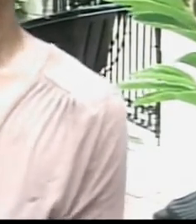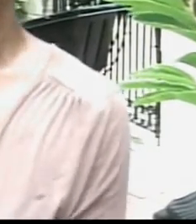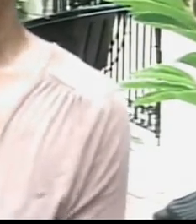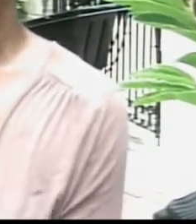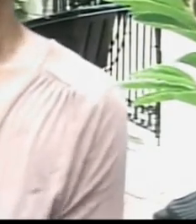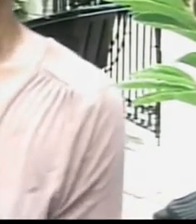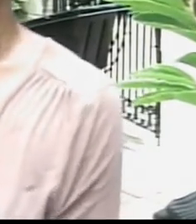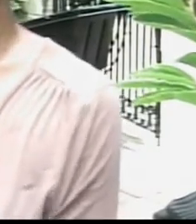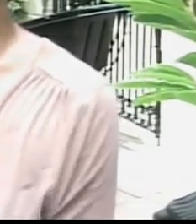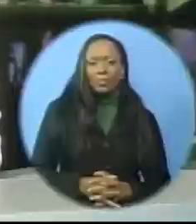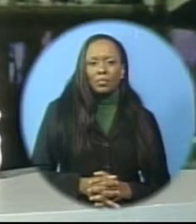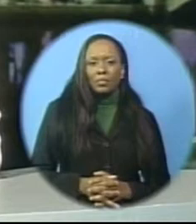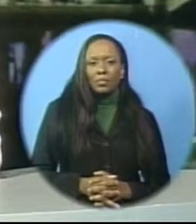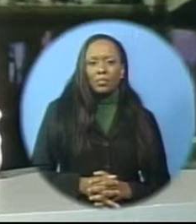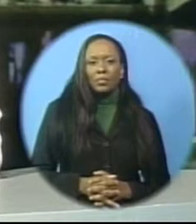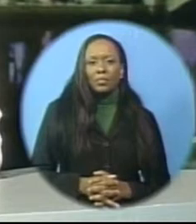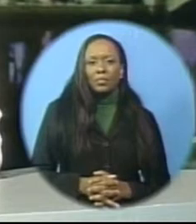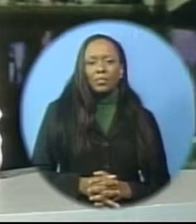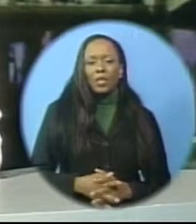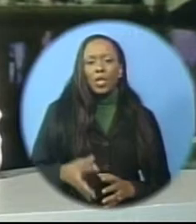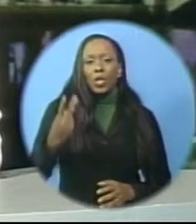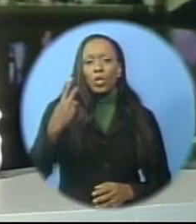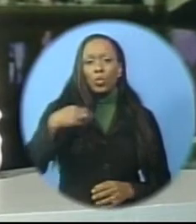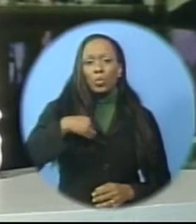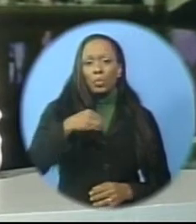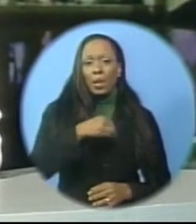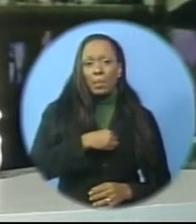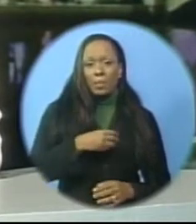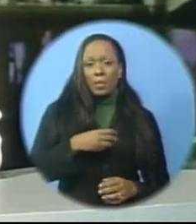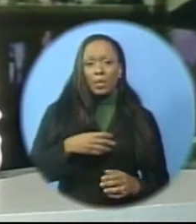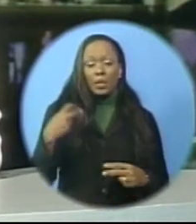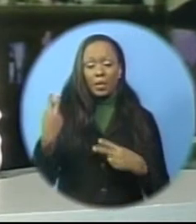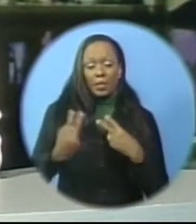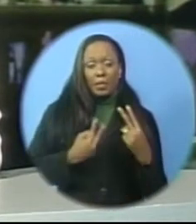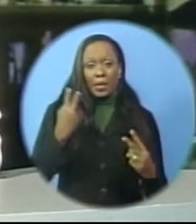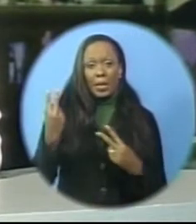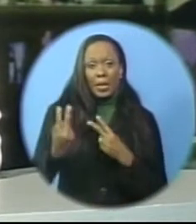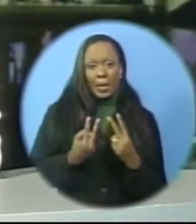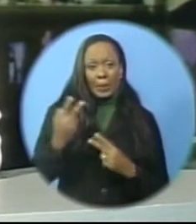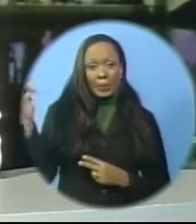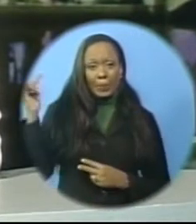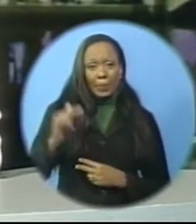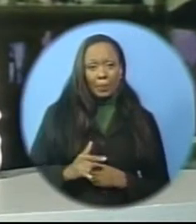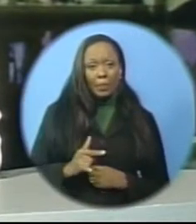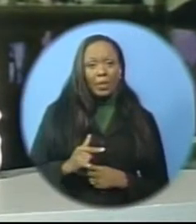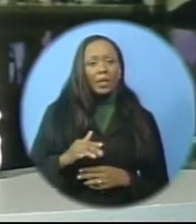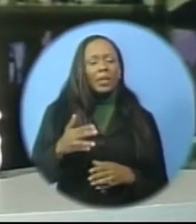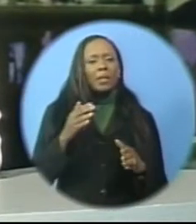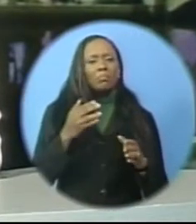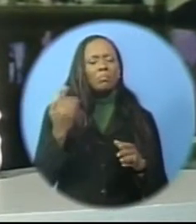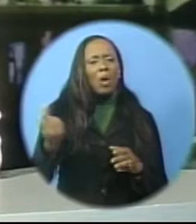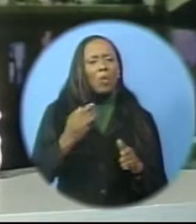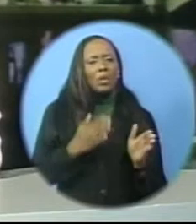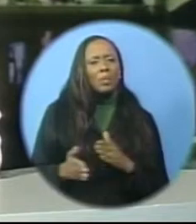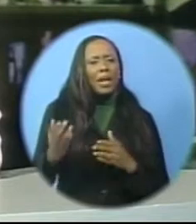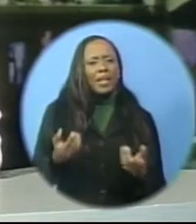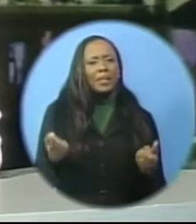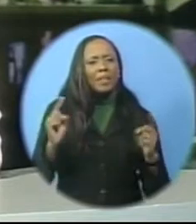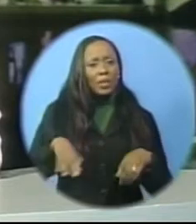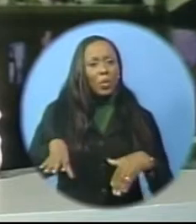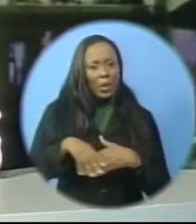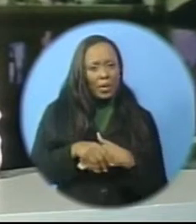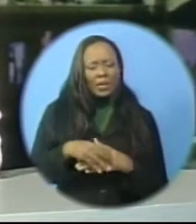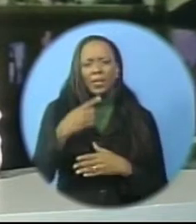it happen for you here on island. Two members of the visiting group, events planners Brian Worley and Suzanne Reinhardt, say